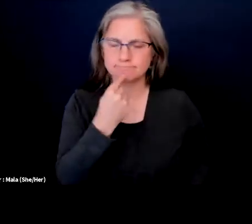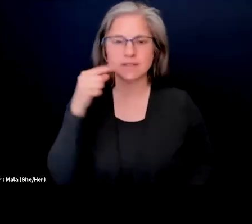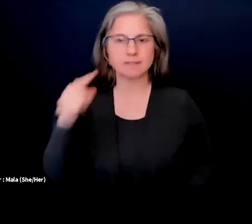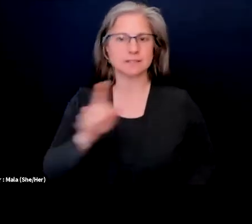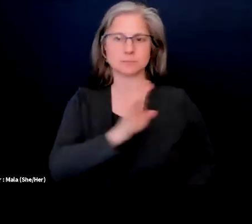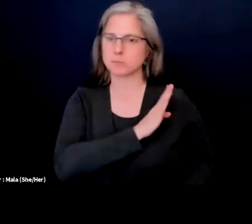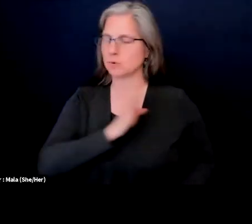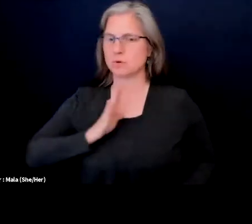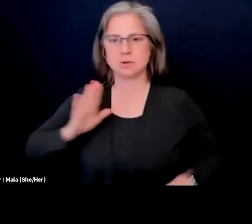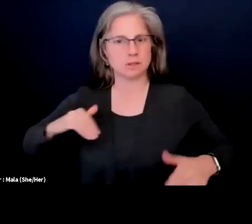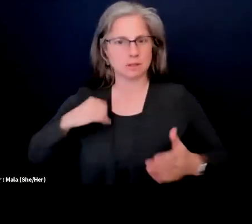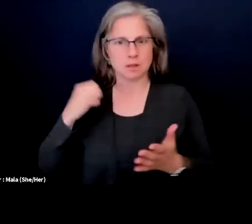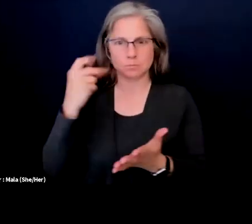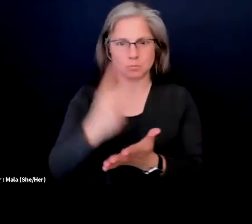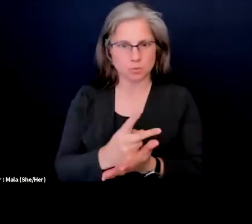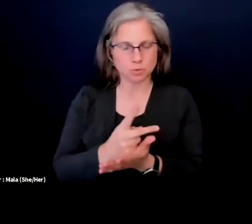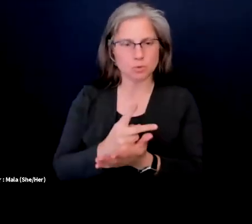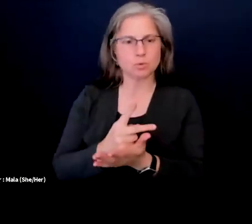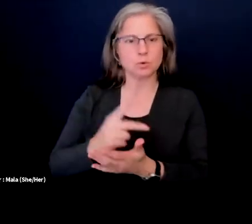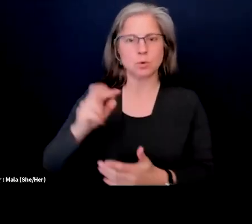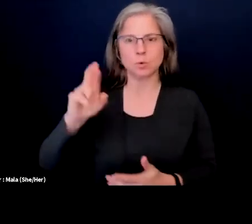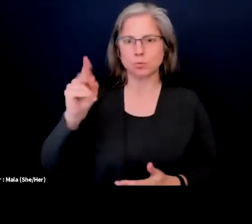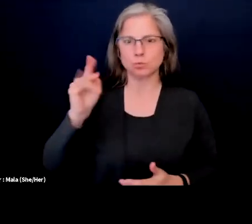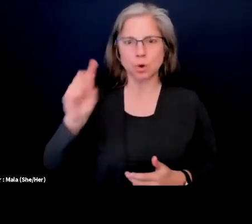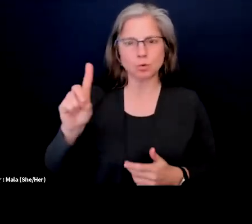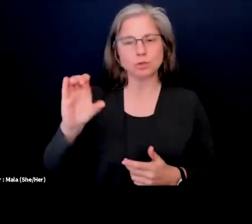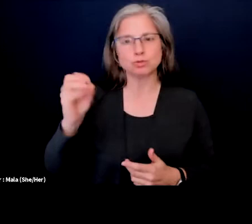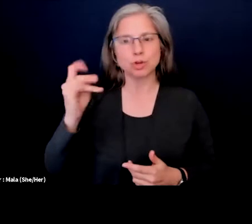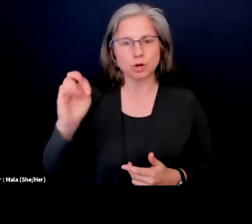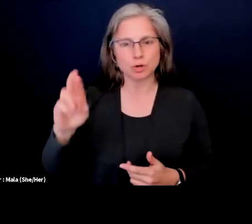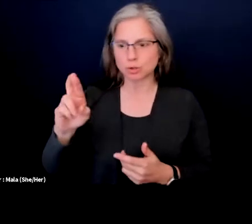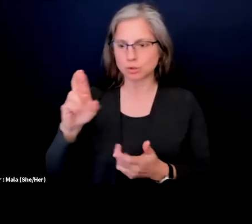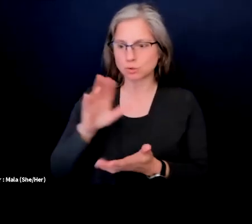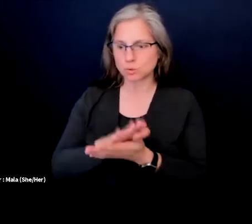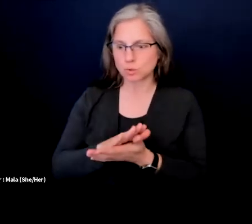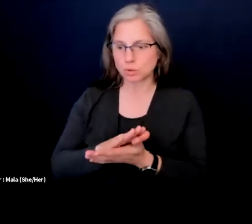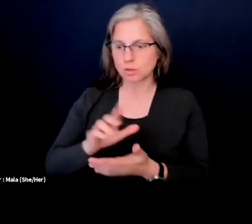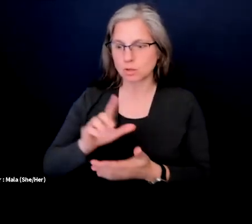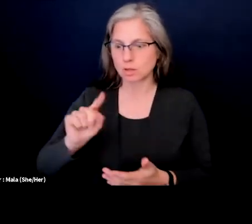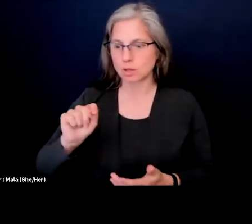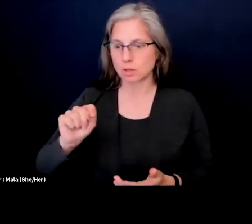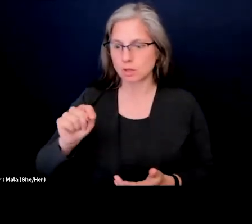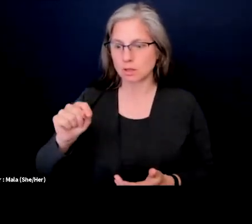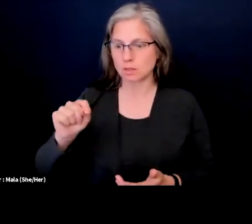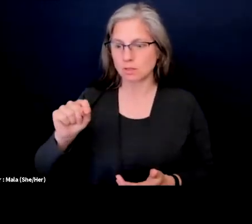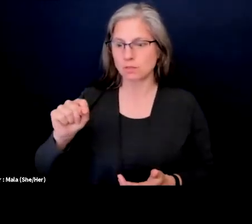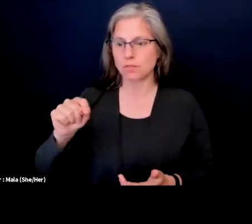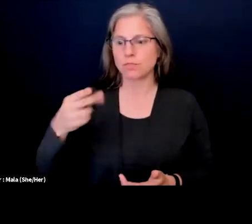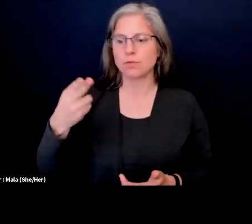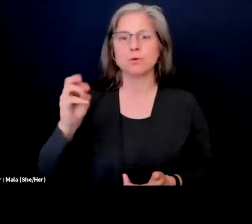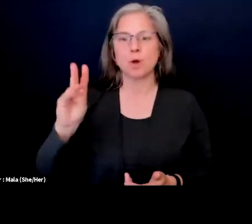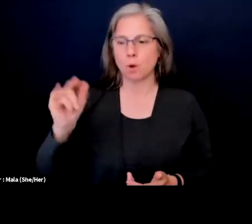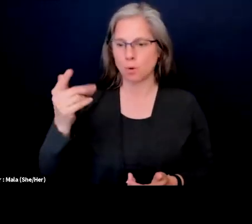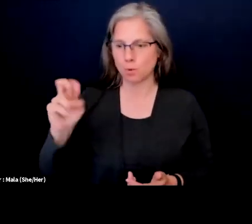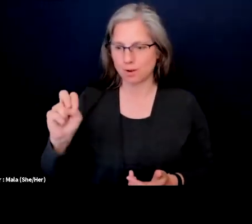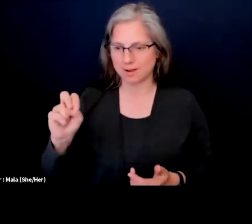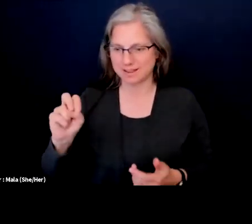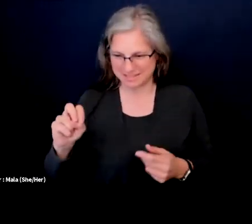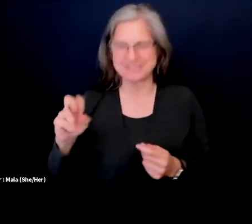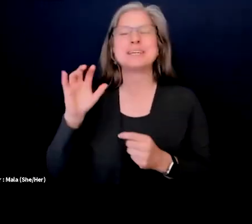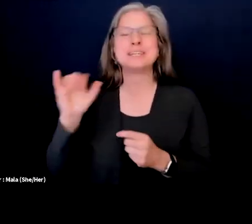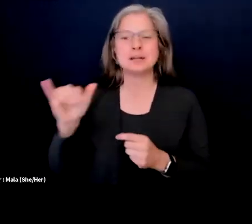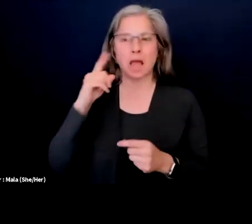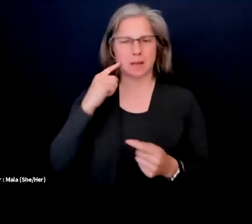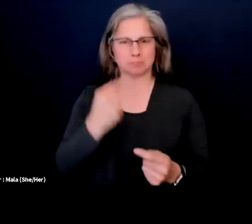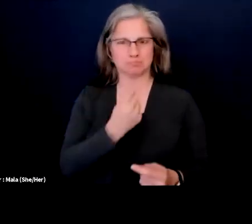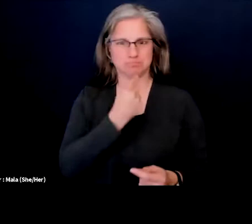not approve the Thoreau Charter School and simply stipulate with conditions. I'm disappointed when your